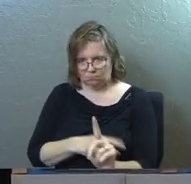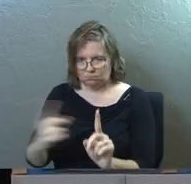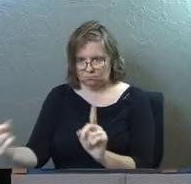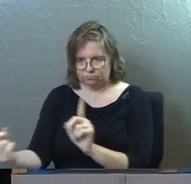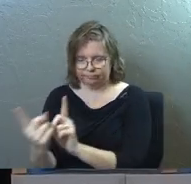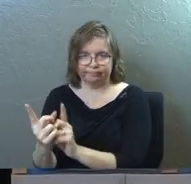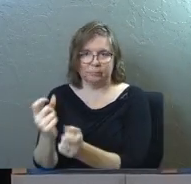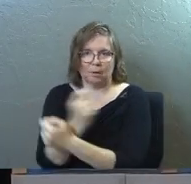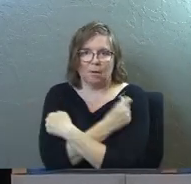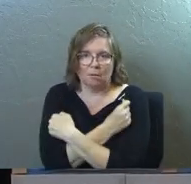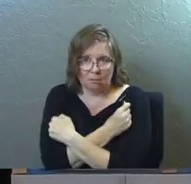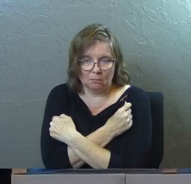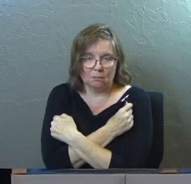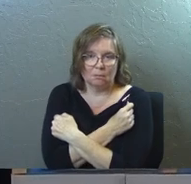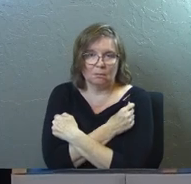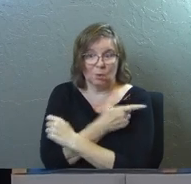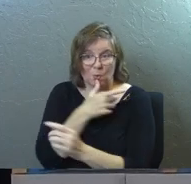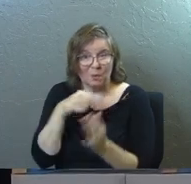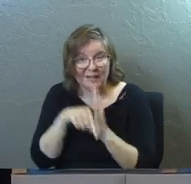took his brother's life a hug.